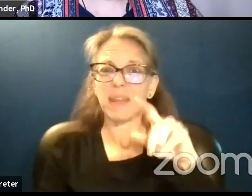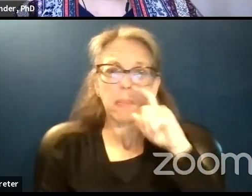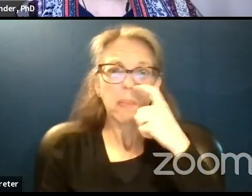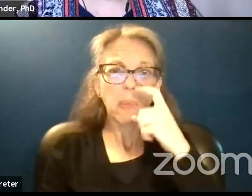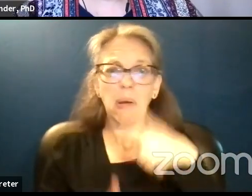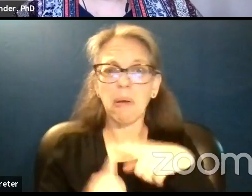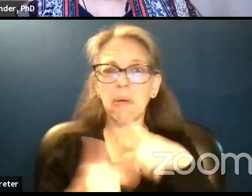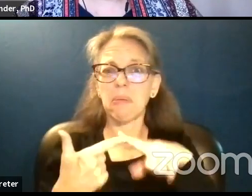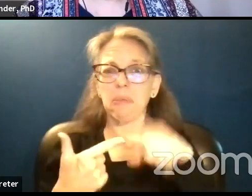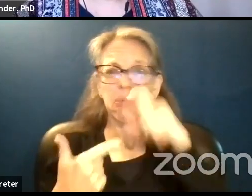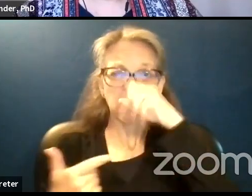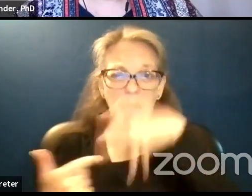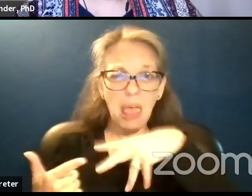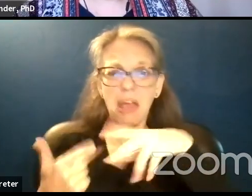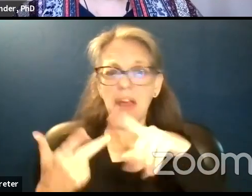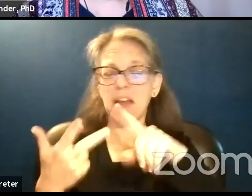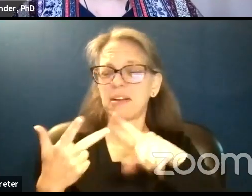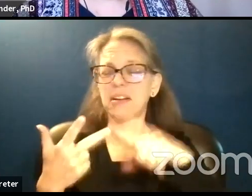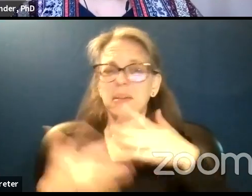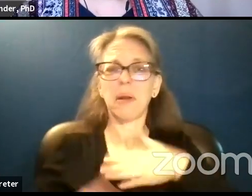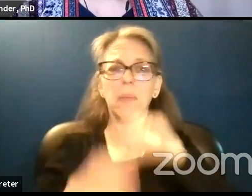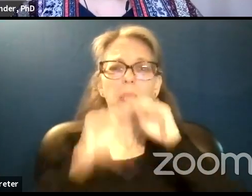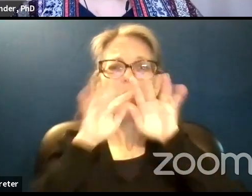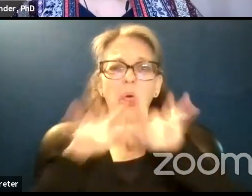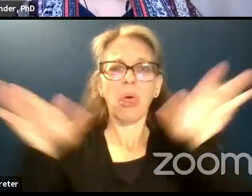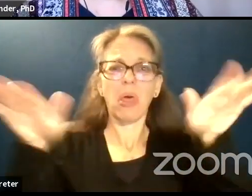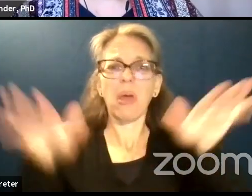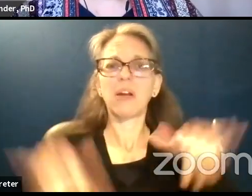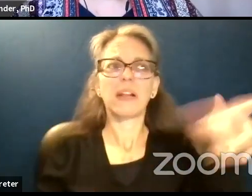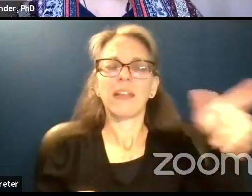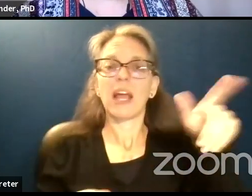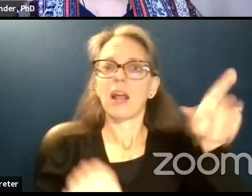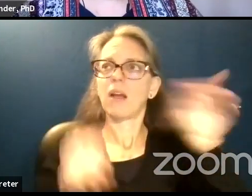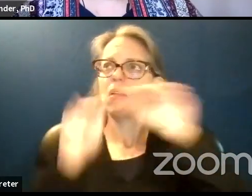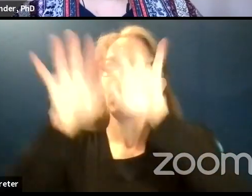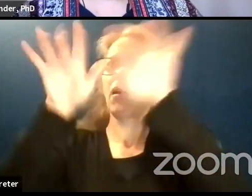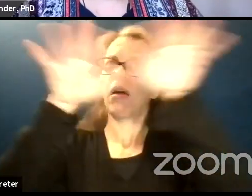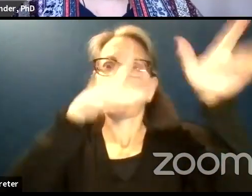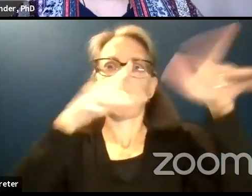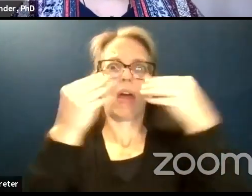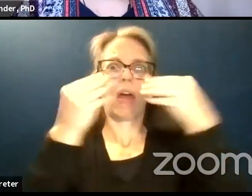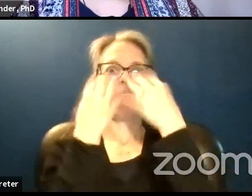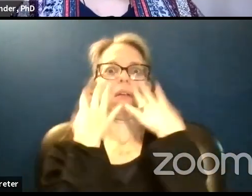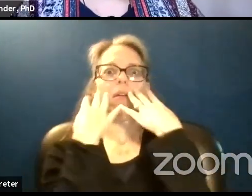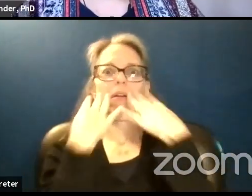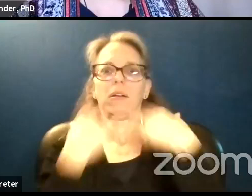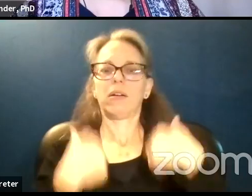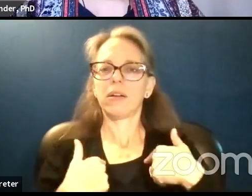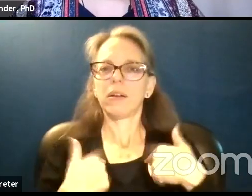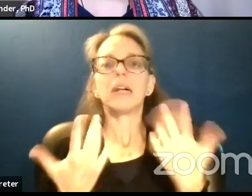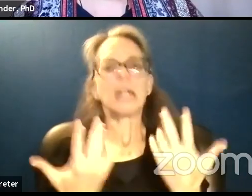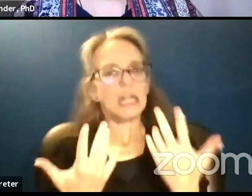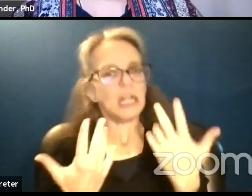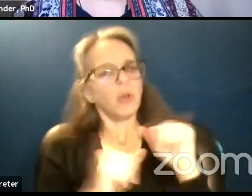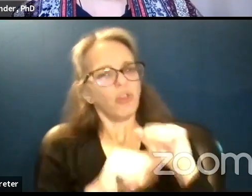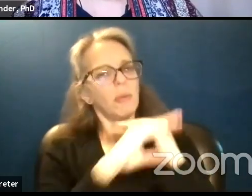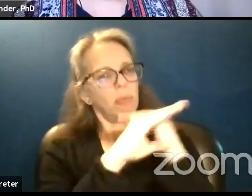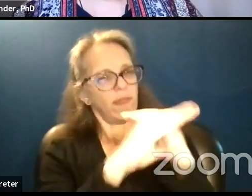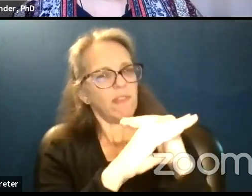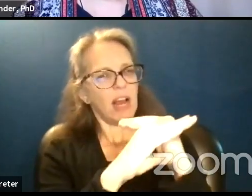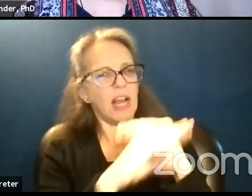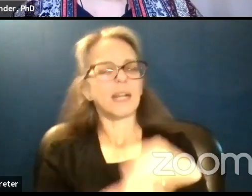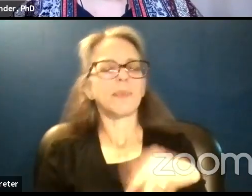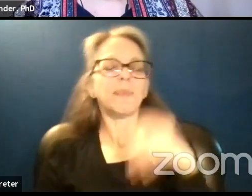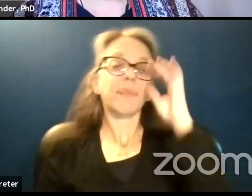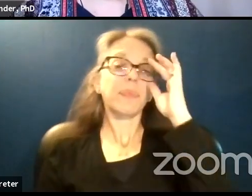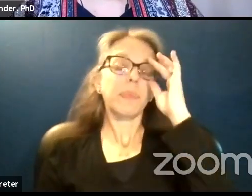body fluids. Flying in the air and then getting into your nose, mouth, or eyes. And that's what we're really trying to prevent. So, when